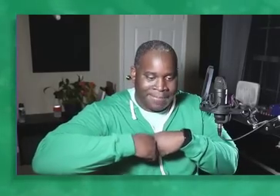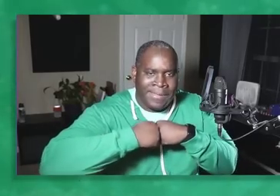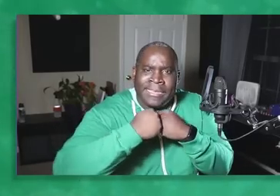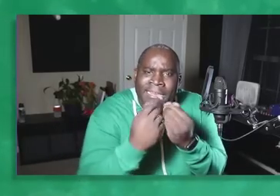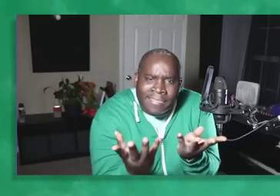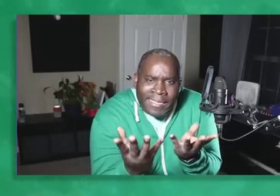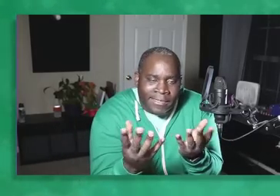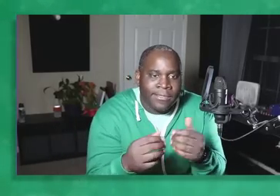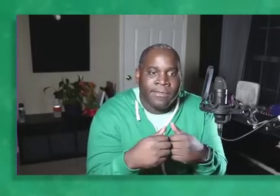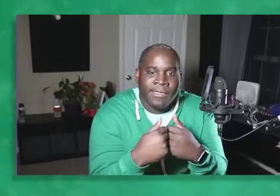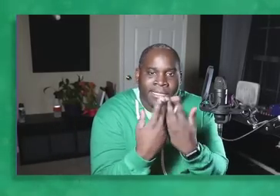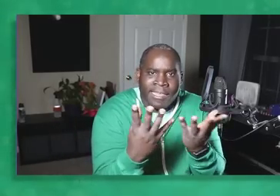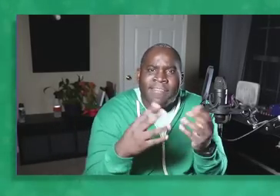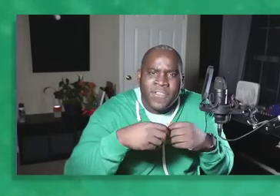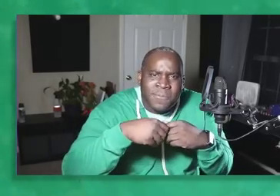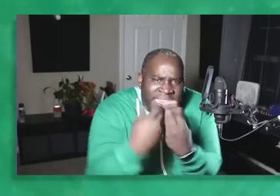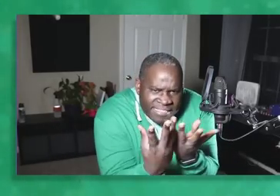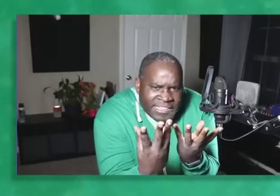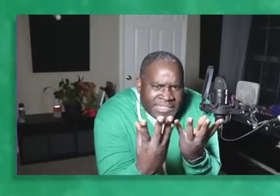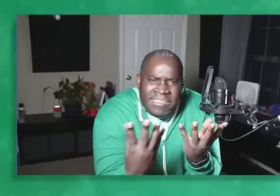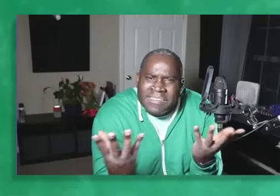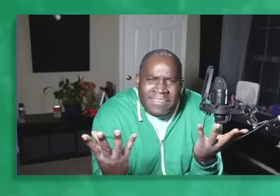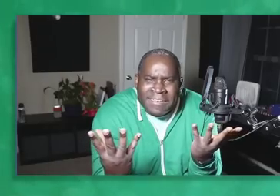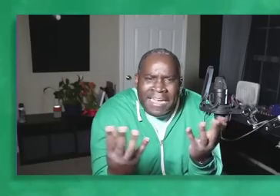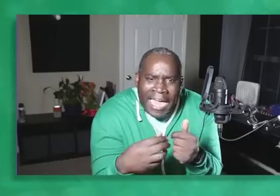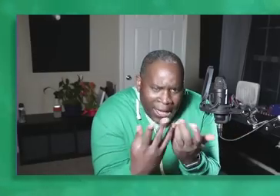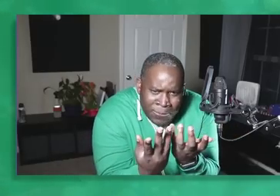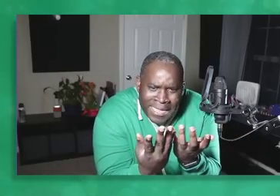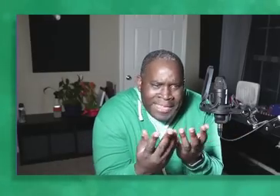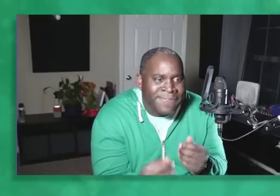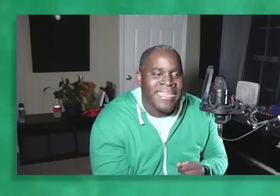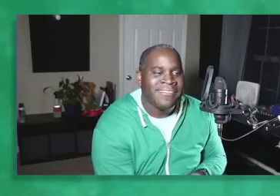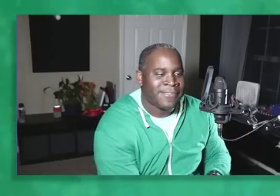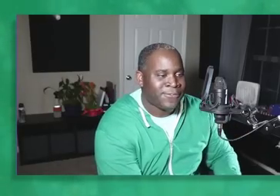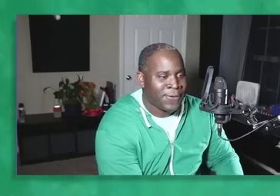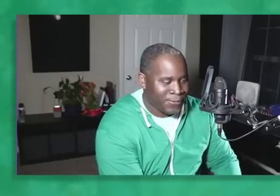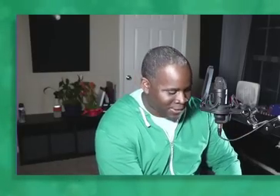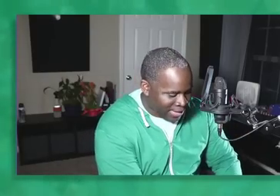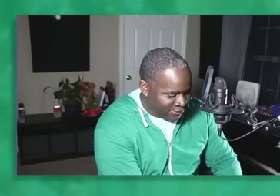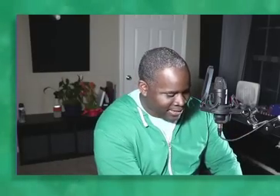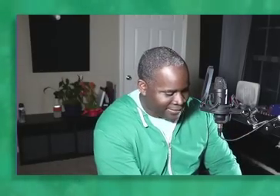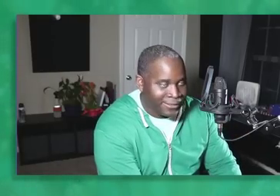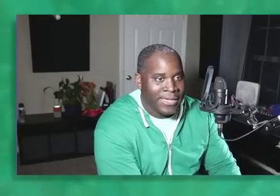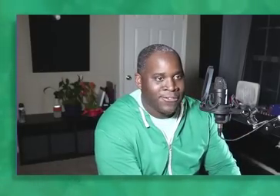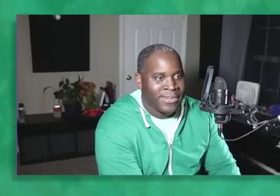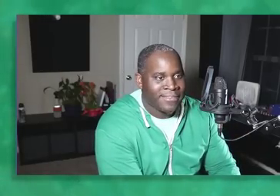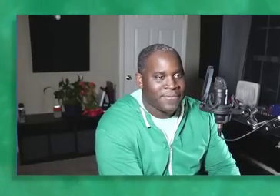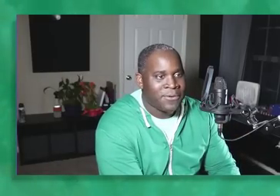the sign doesn't mean anything unless if you're making the how many face. So look how she does it. Look how she does it if you don't